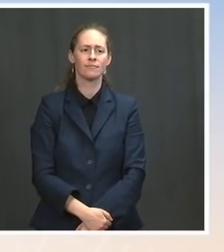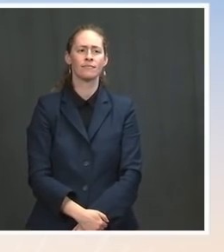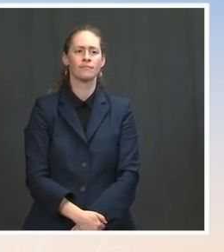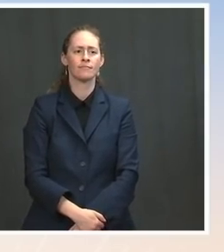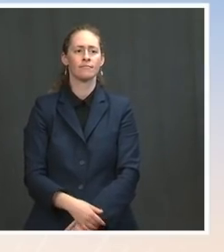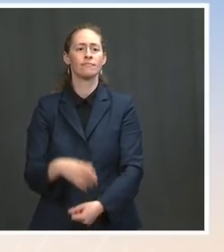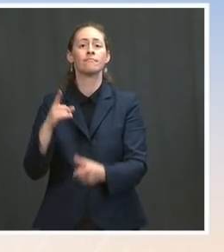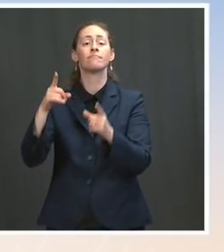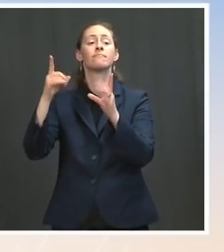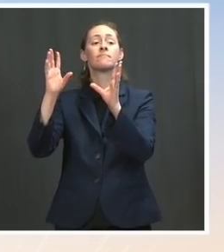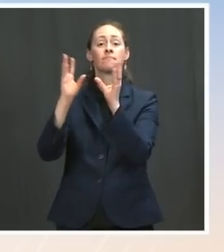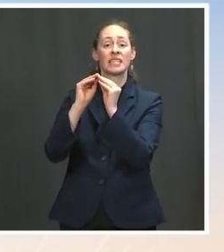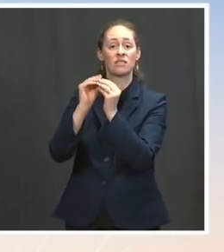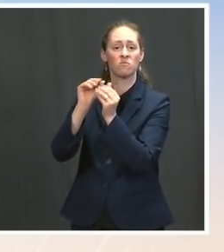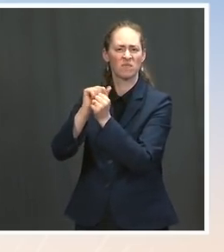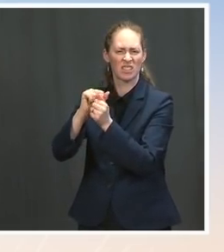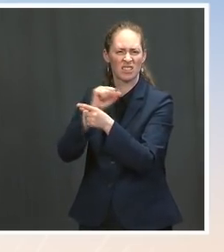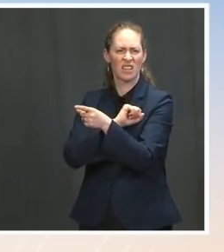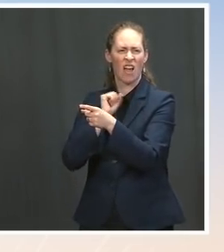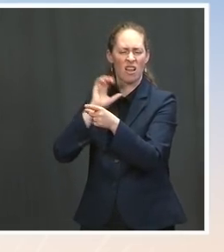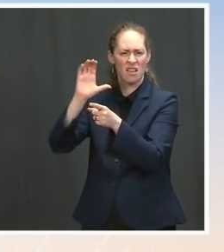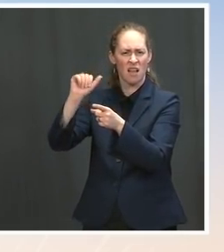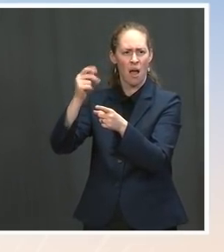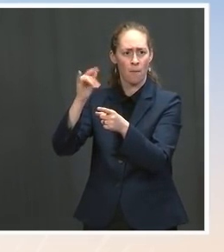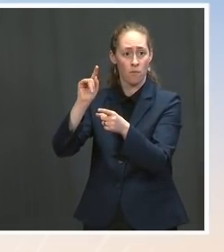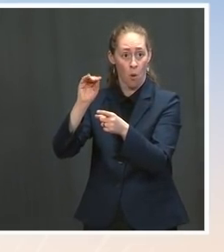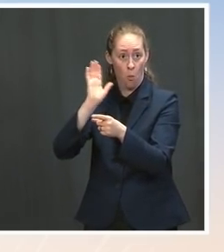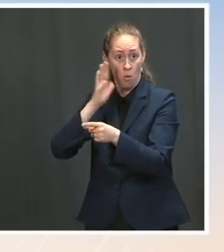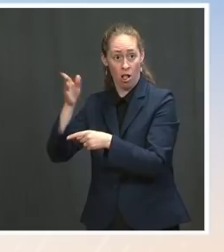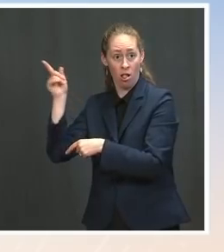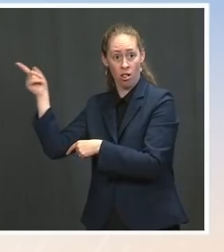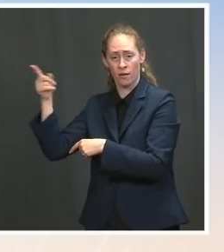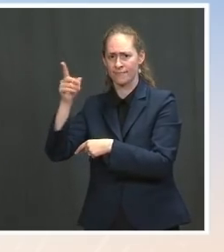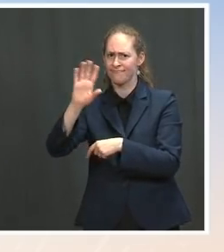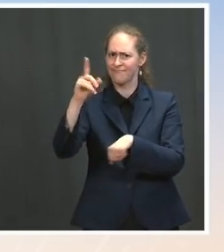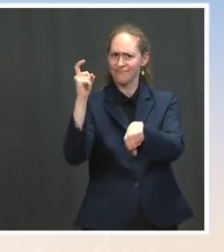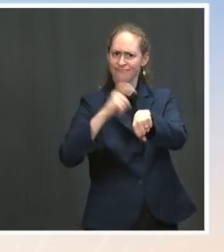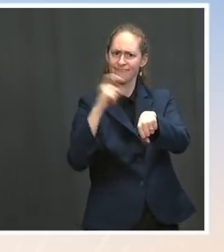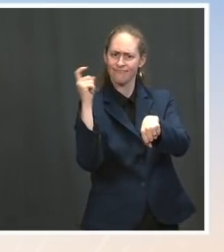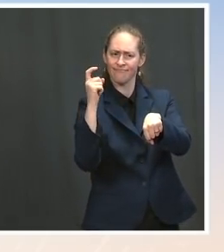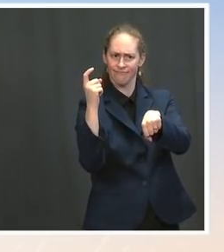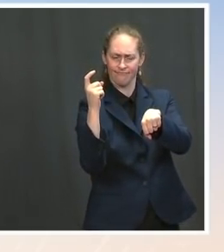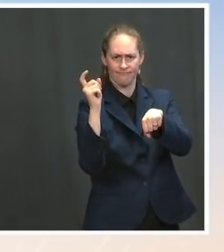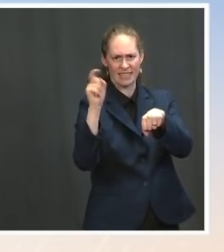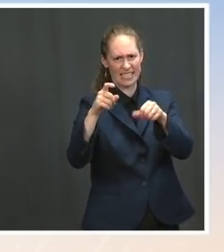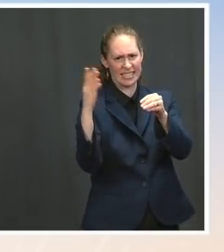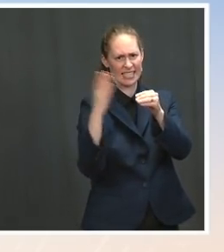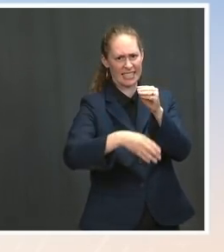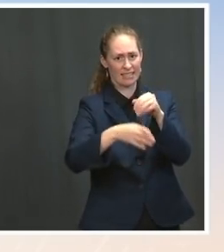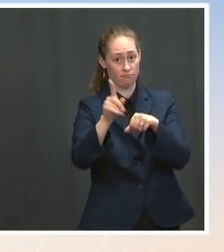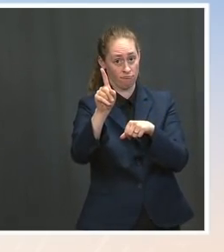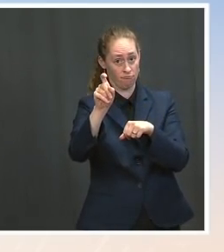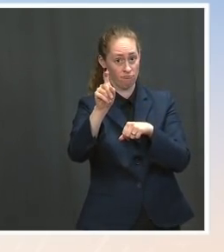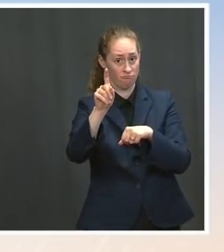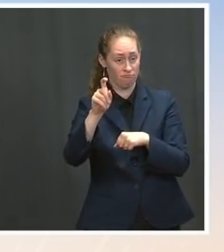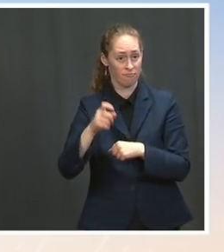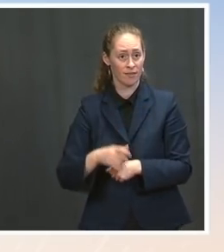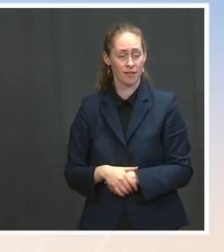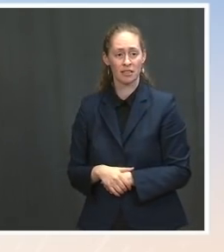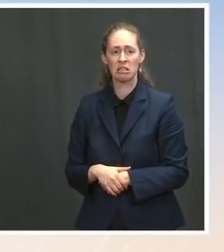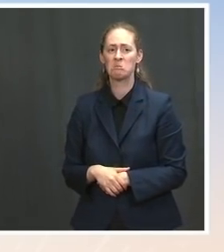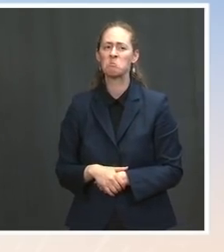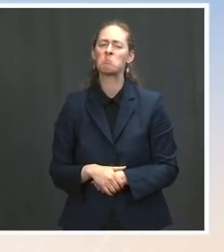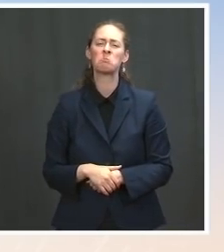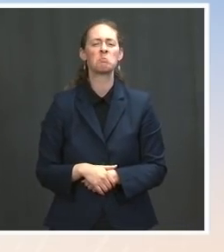to give her any kind of deadline for a major breakthrough on these talks to happen? I wouldn't expect this meeting to be an exchange of